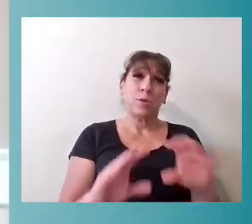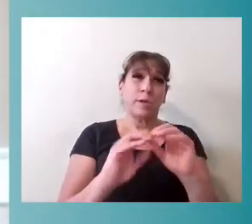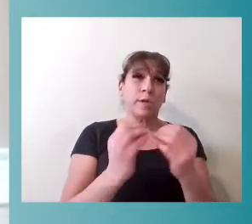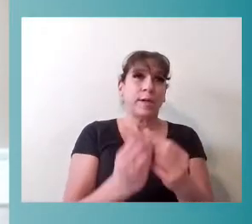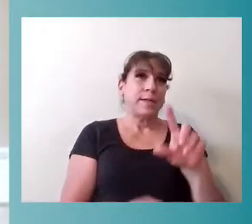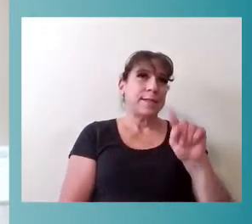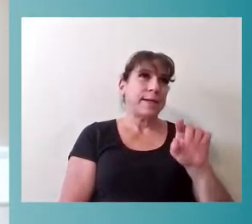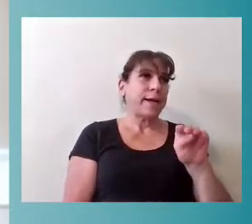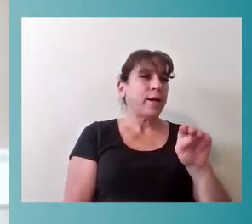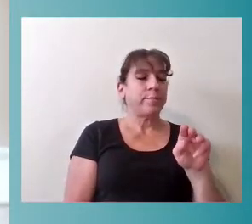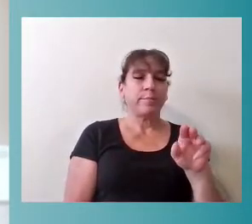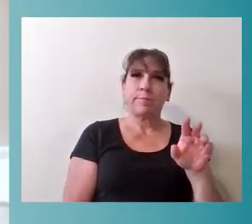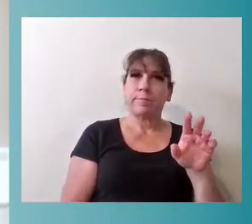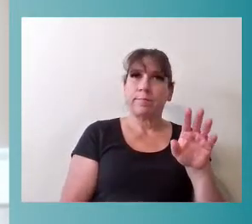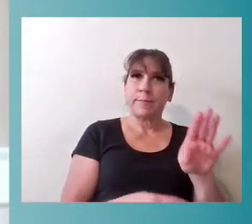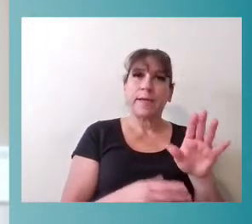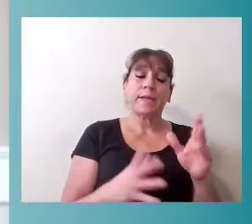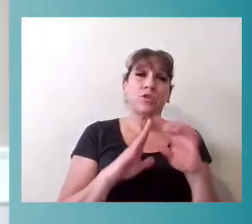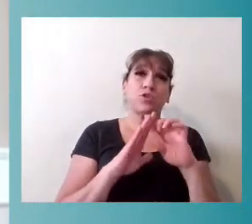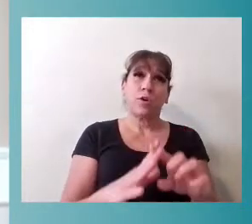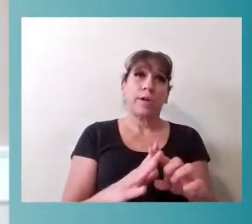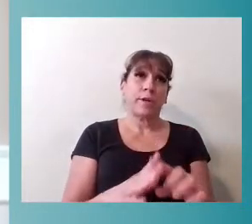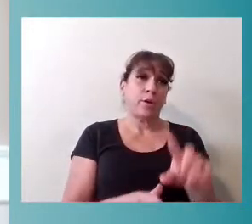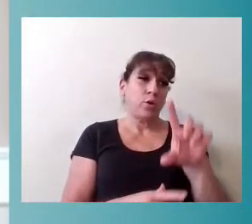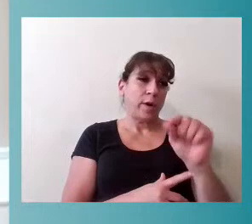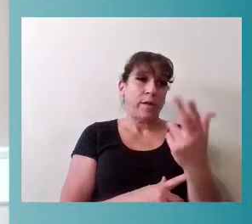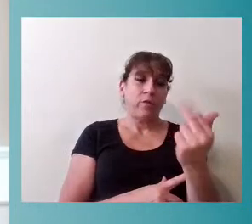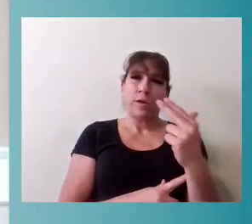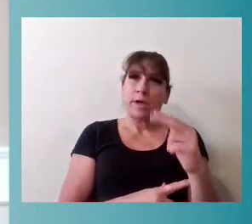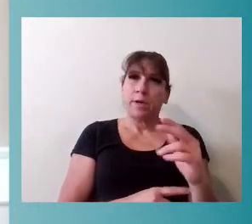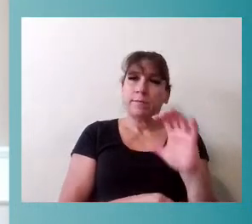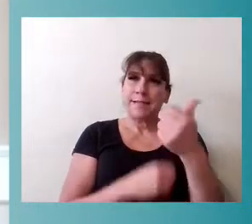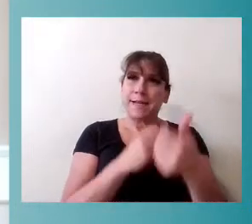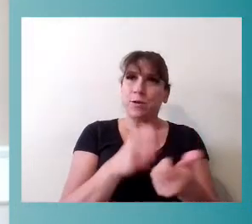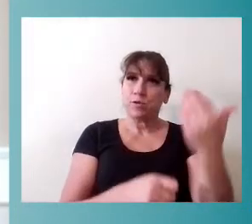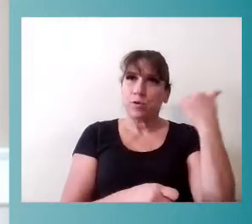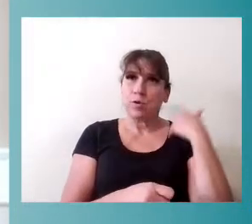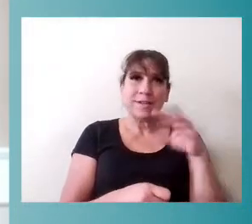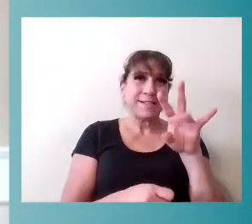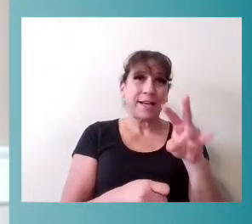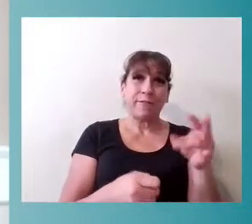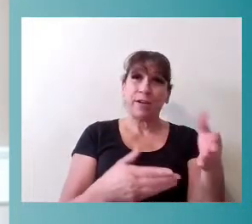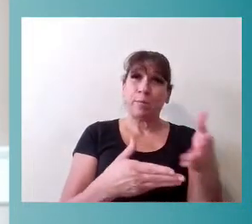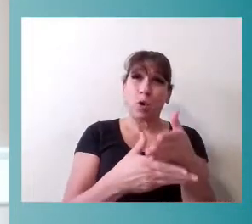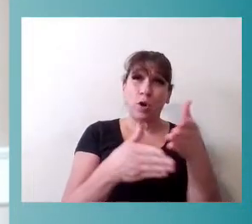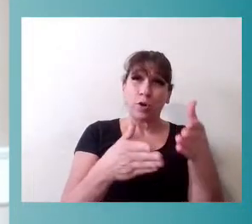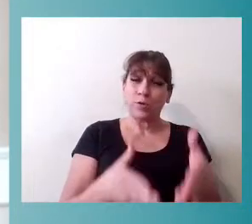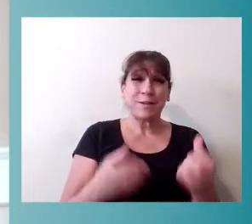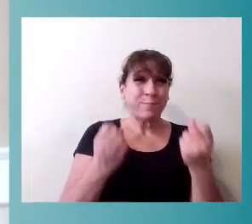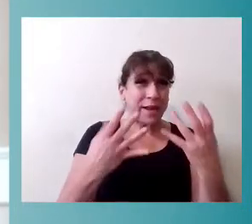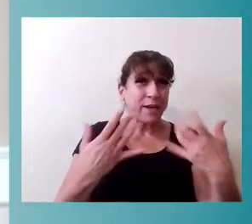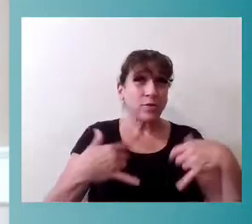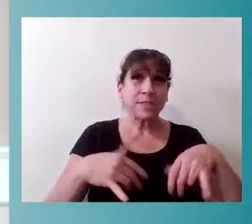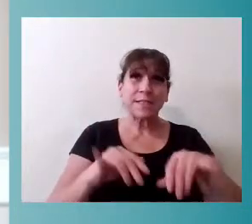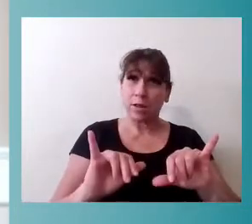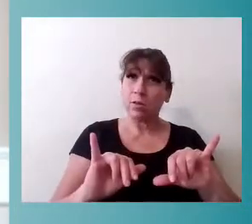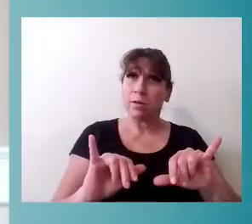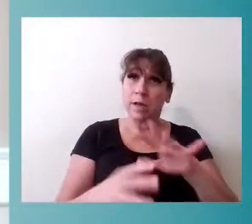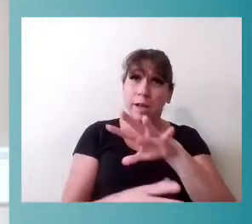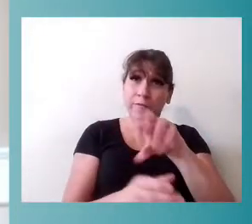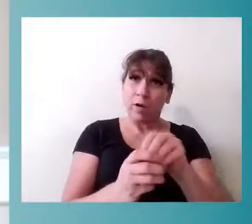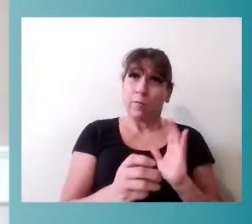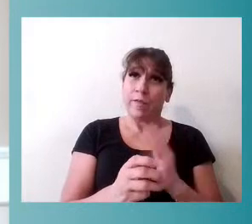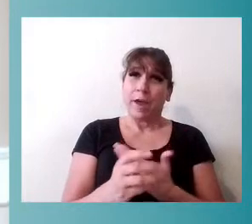in 2013, a decade ago, when 7 partners many of whom are still involved with